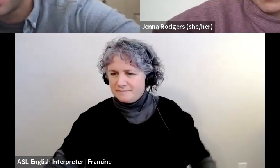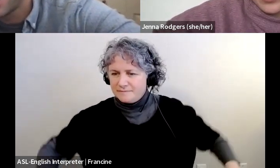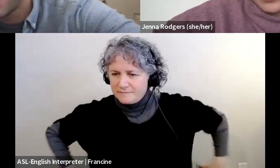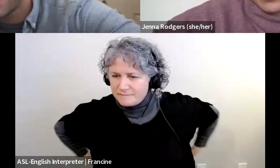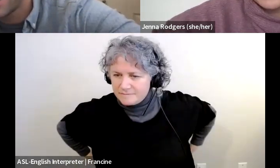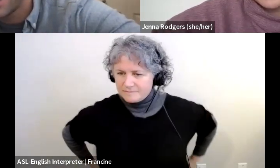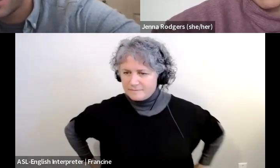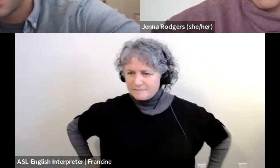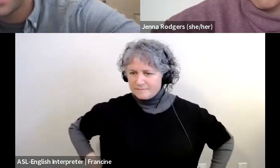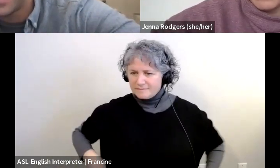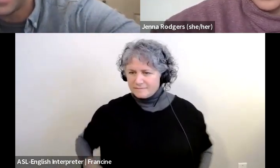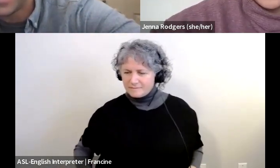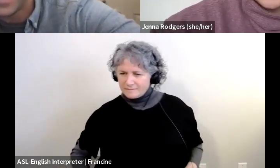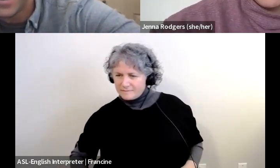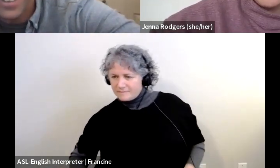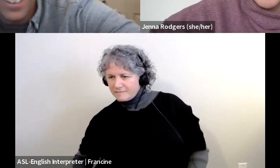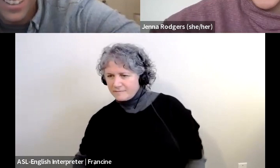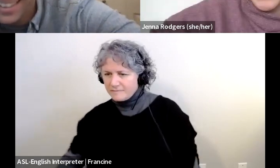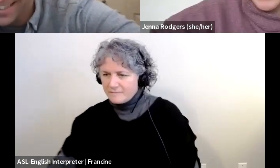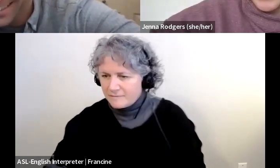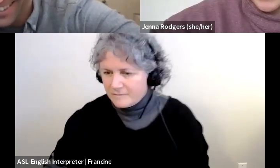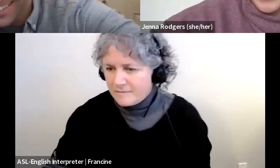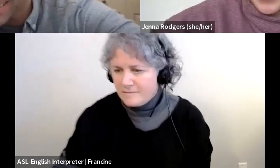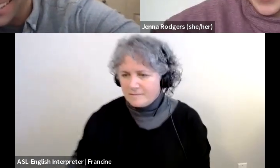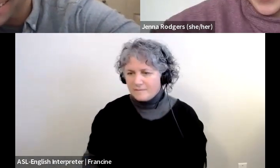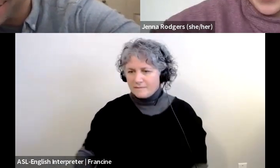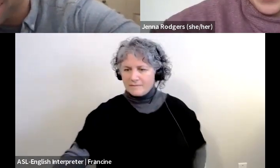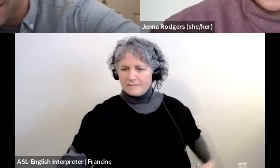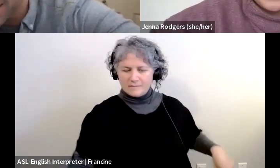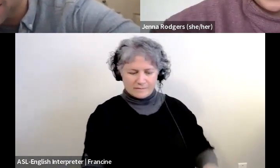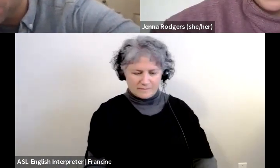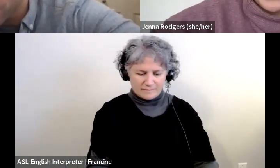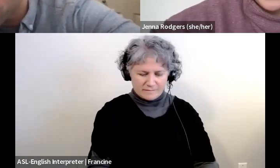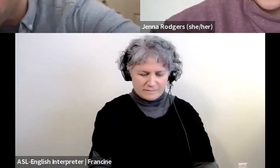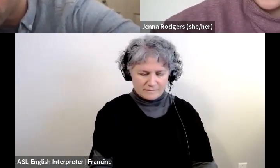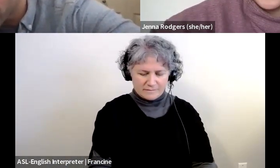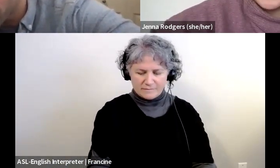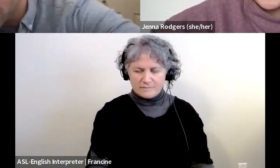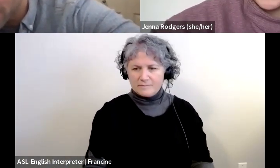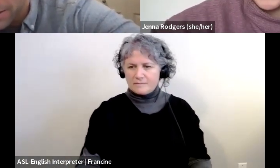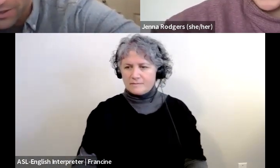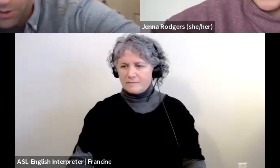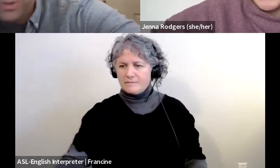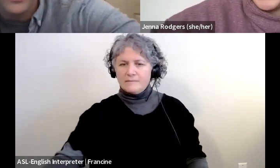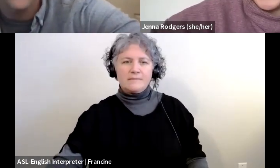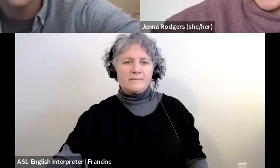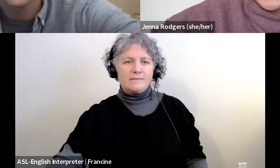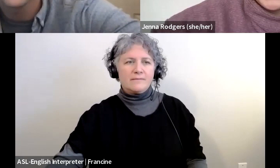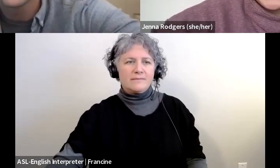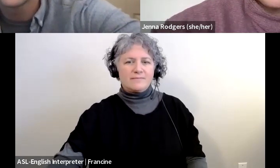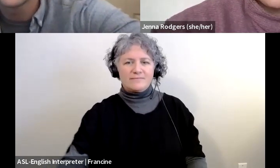I should have put the whole scenario, Stafford, into the notes document. Roll with it. Always just roll